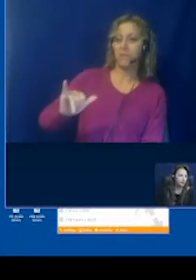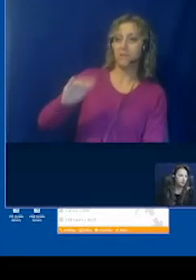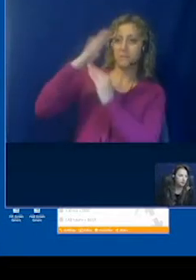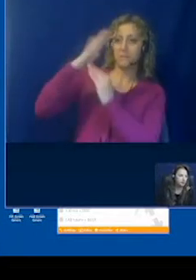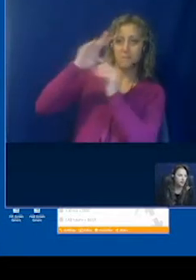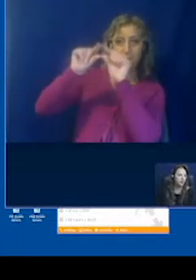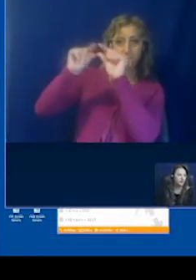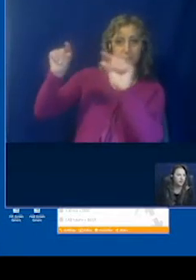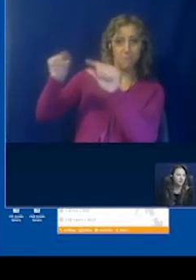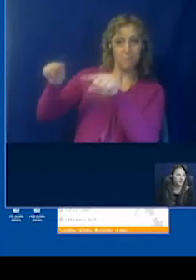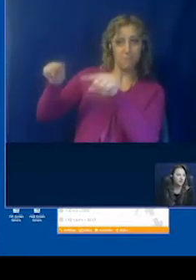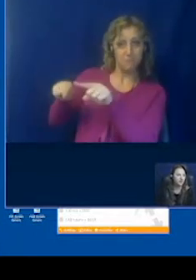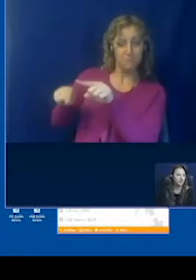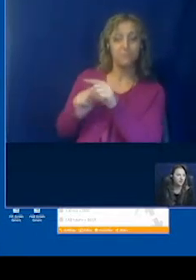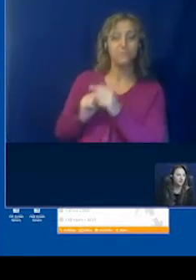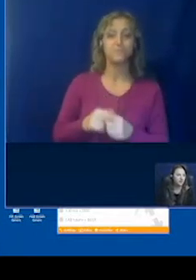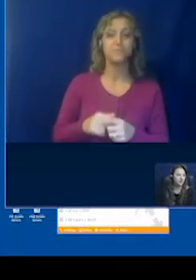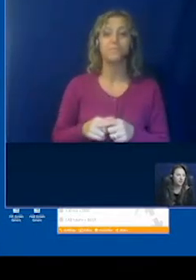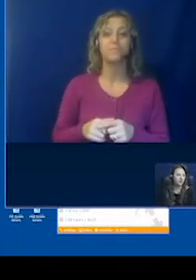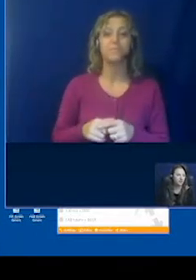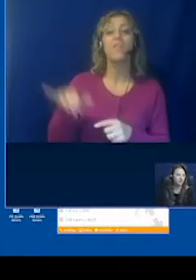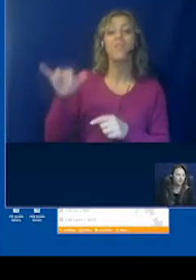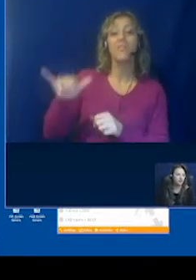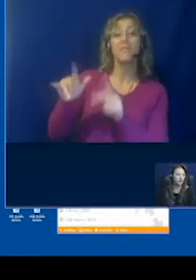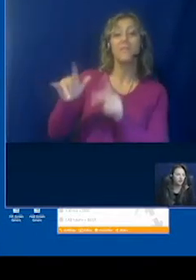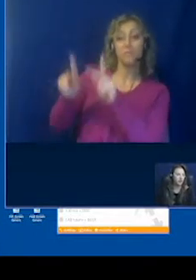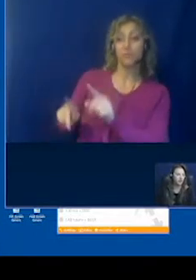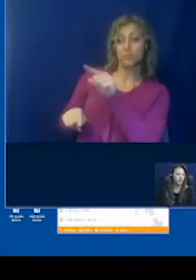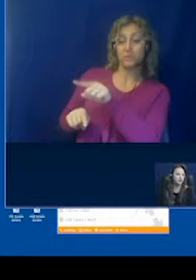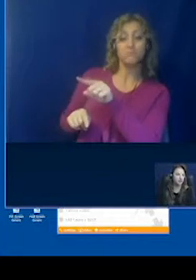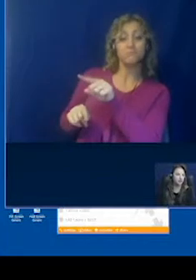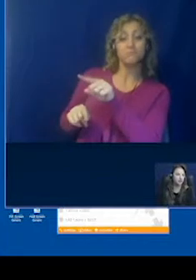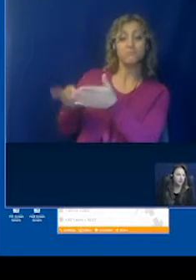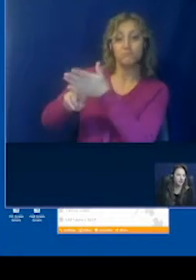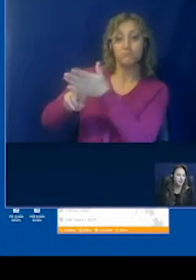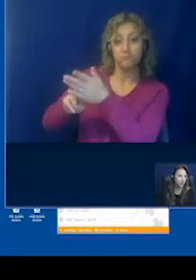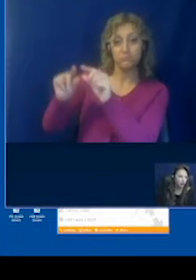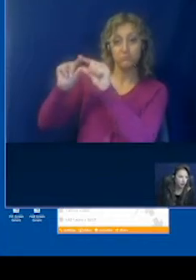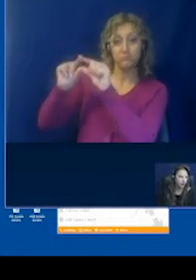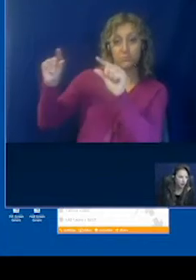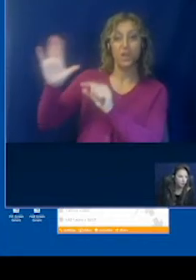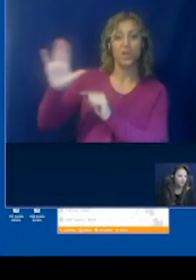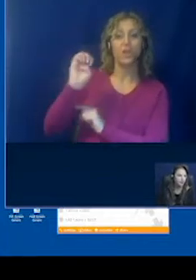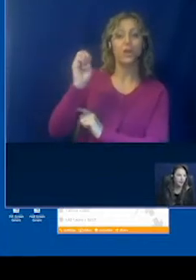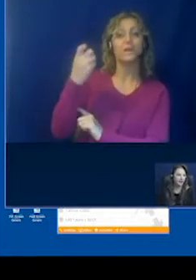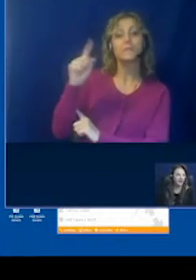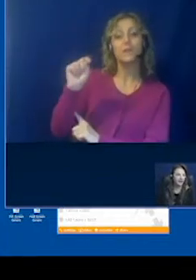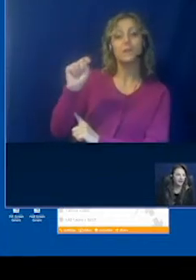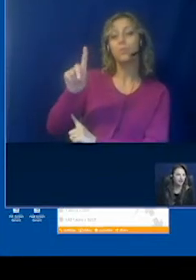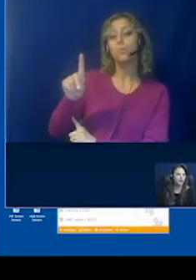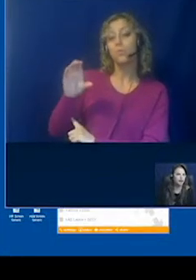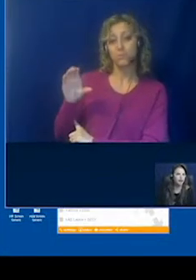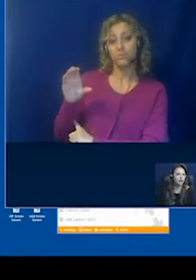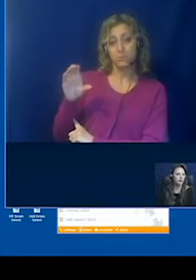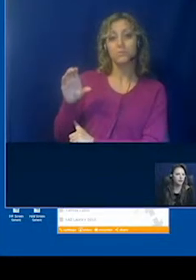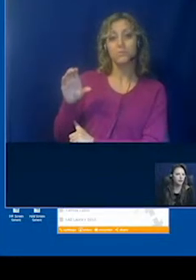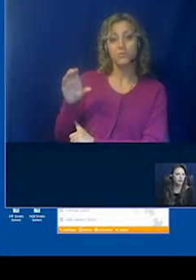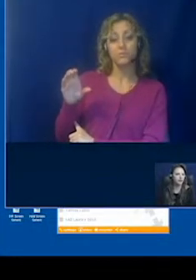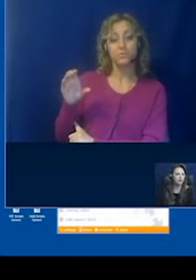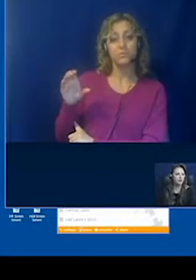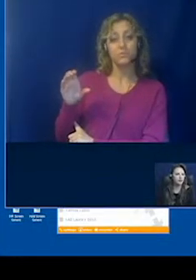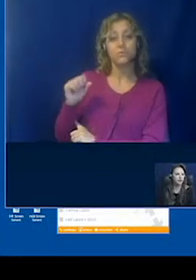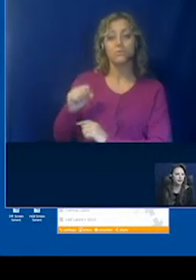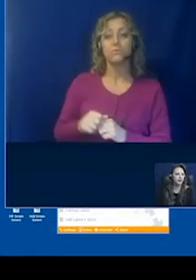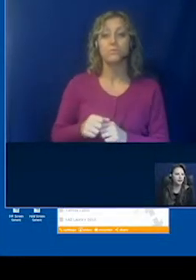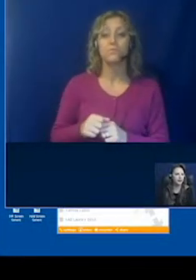mouse is, this person, their extension is 100, and they